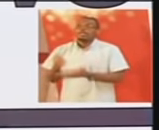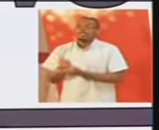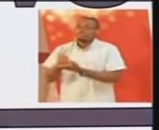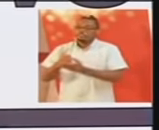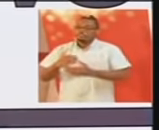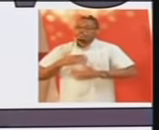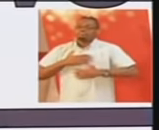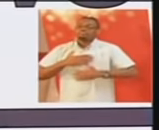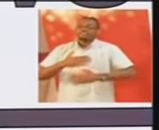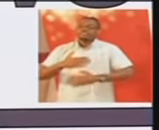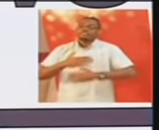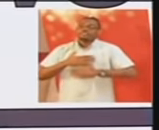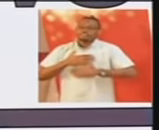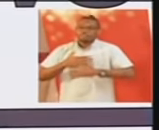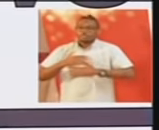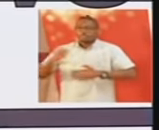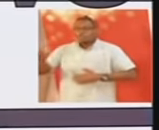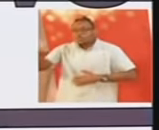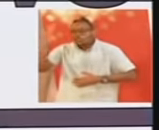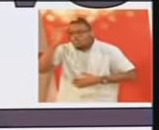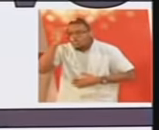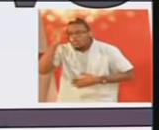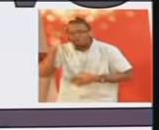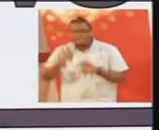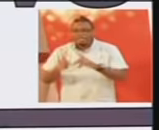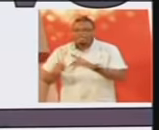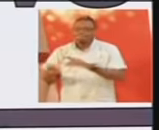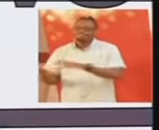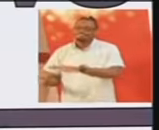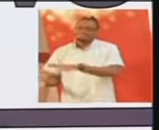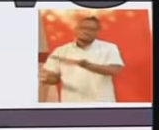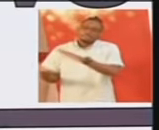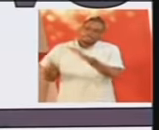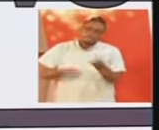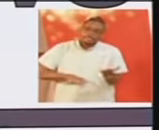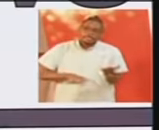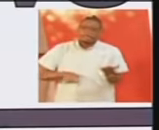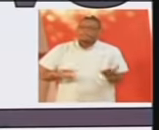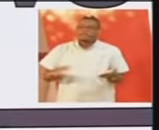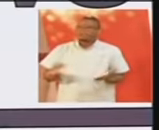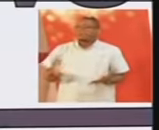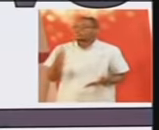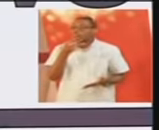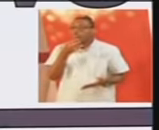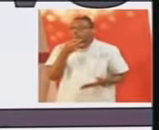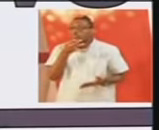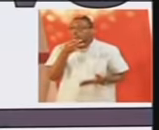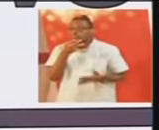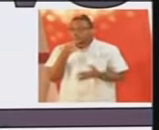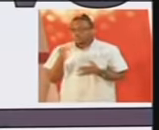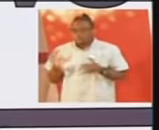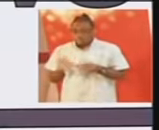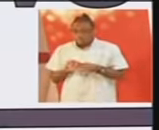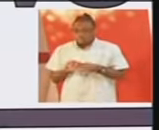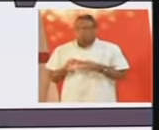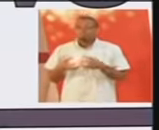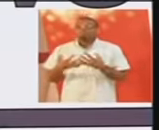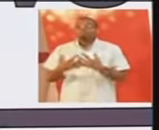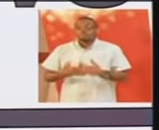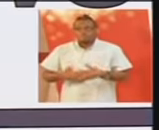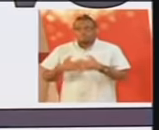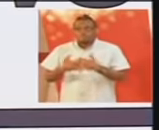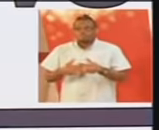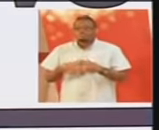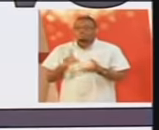around, knowing that people are dying attached to machines with little that we can do to comfort them.